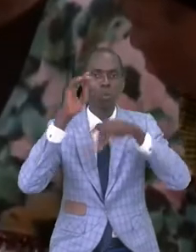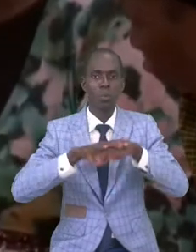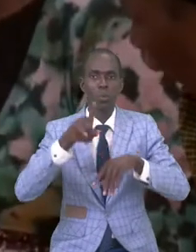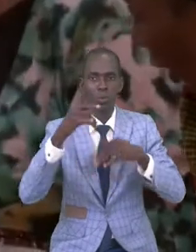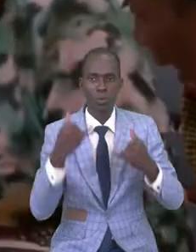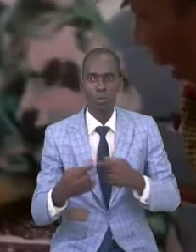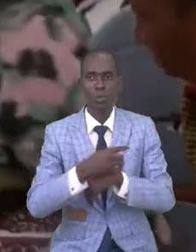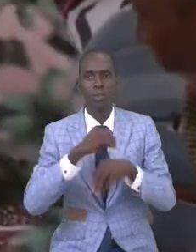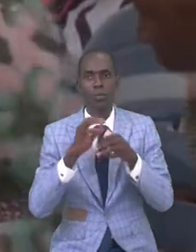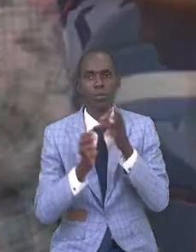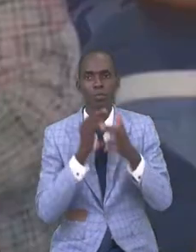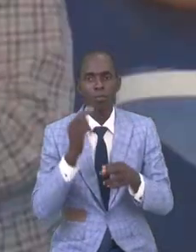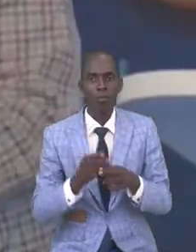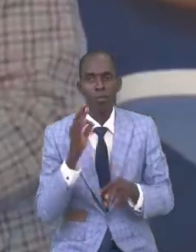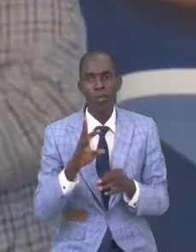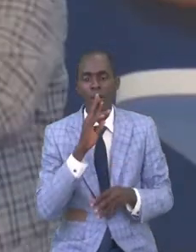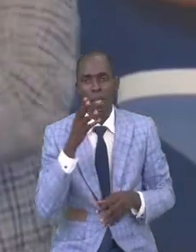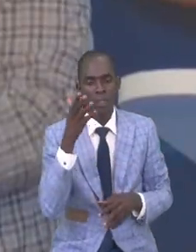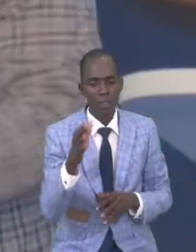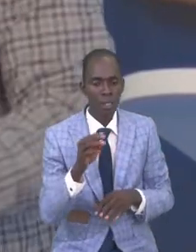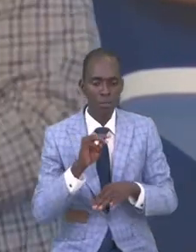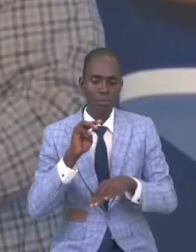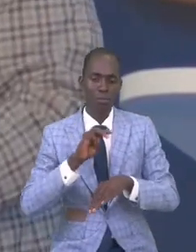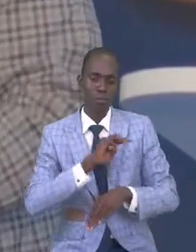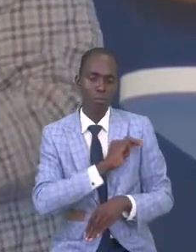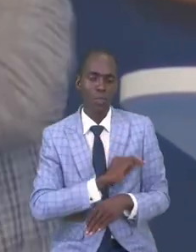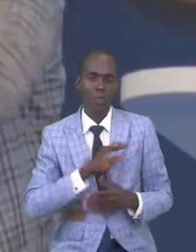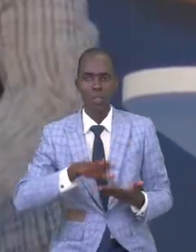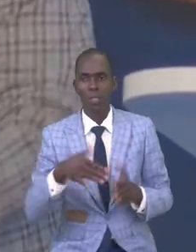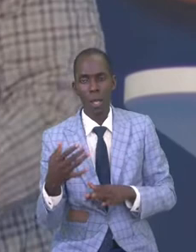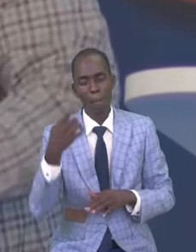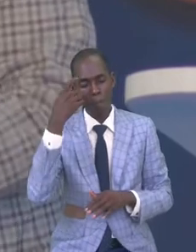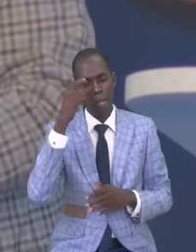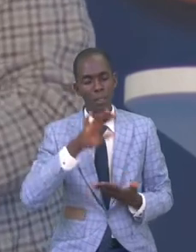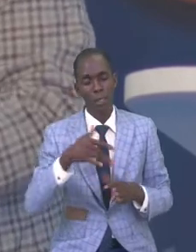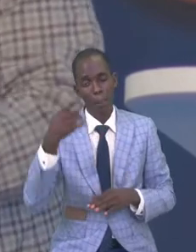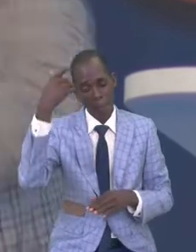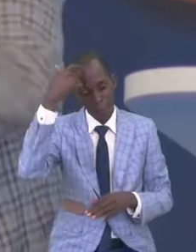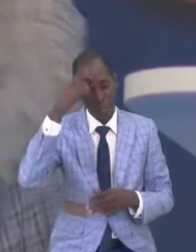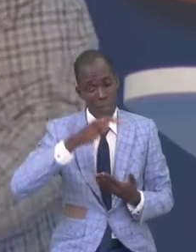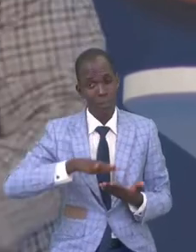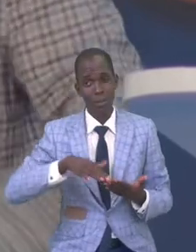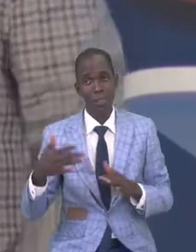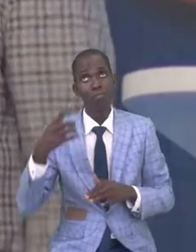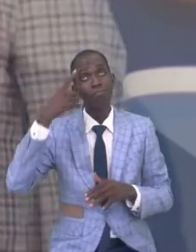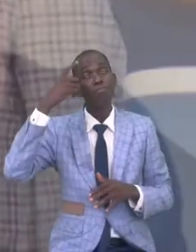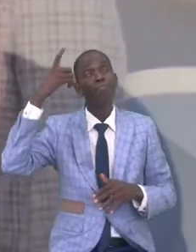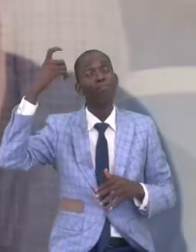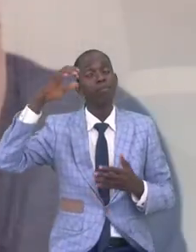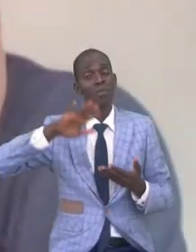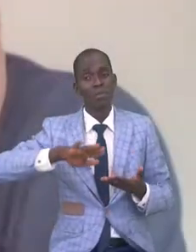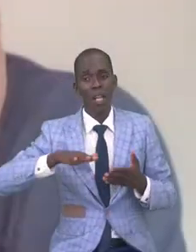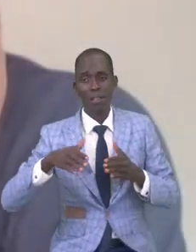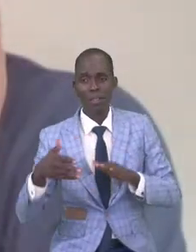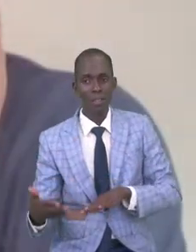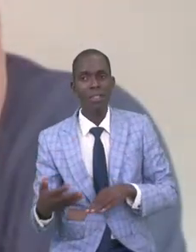there, vision dead, mind dead, brain dead, dream dead,